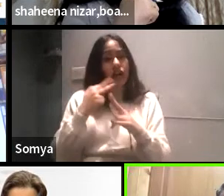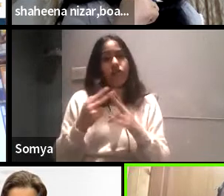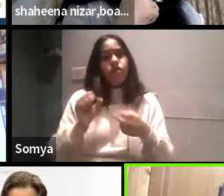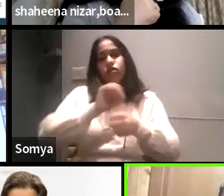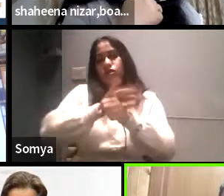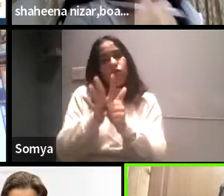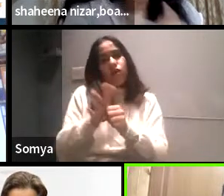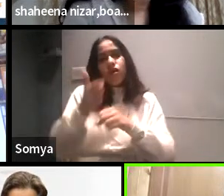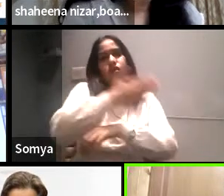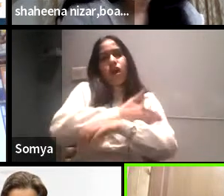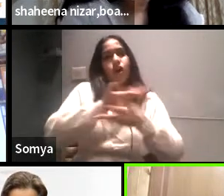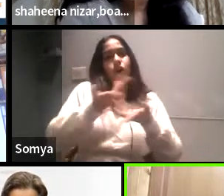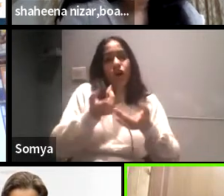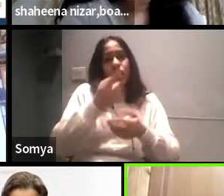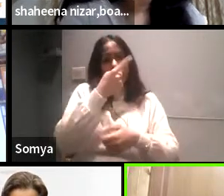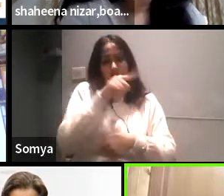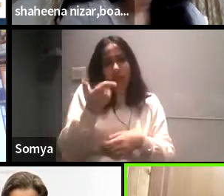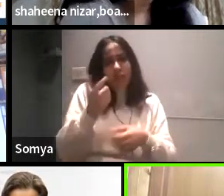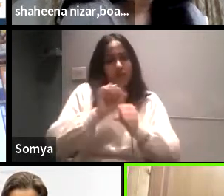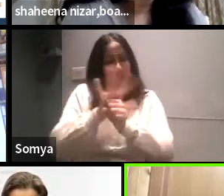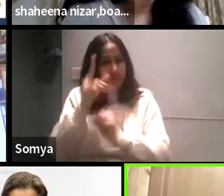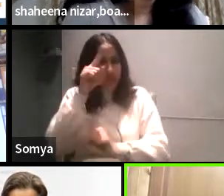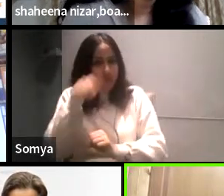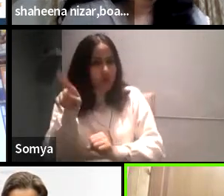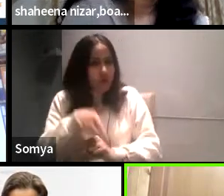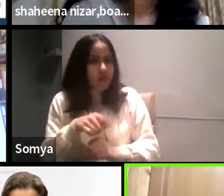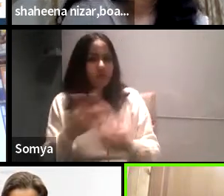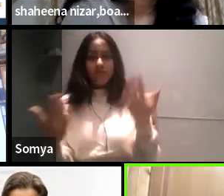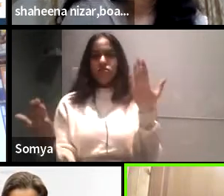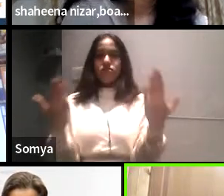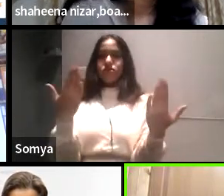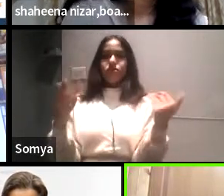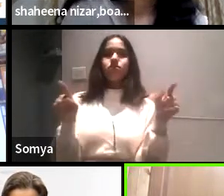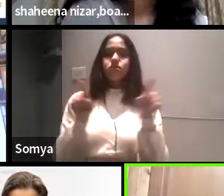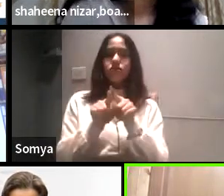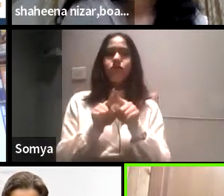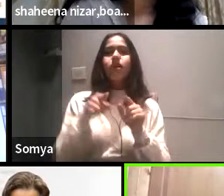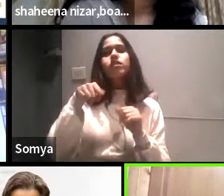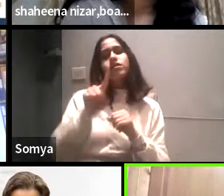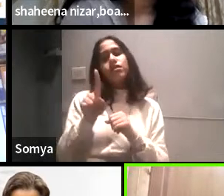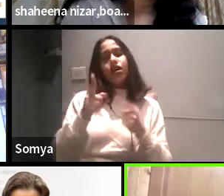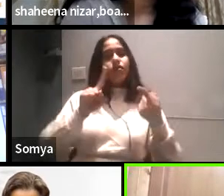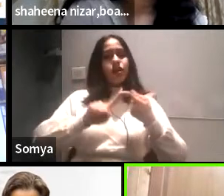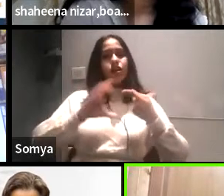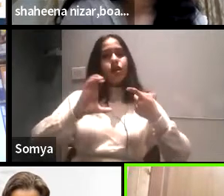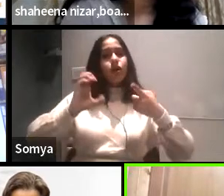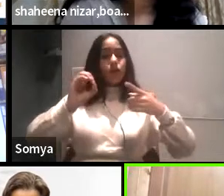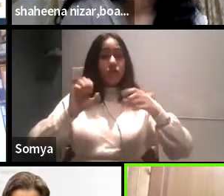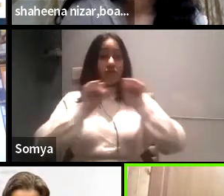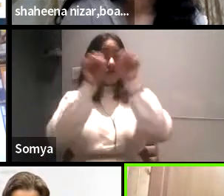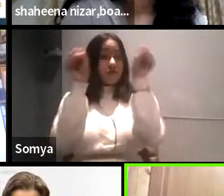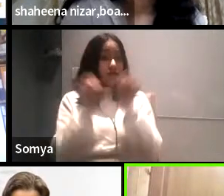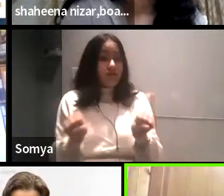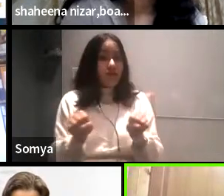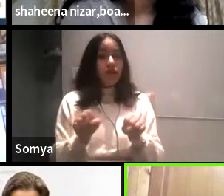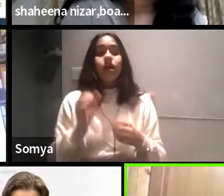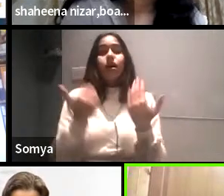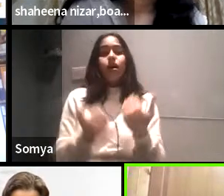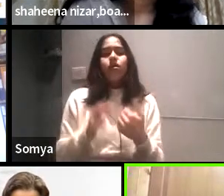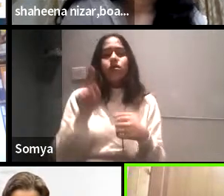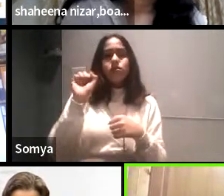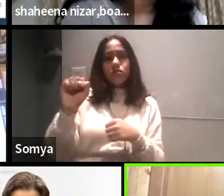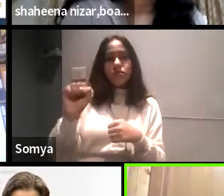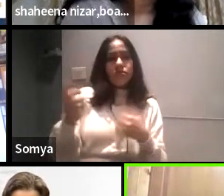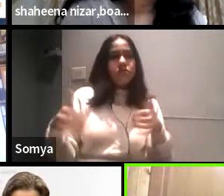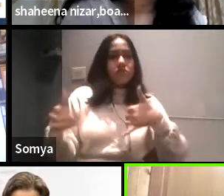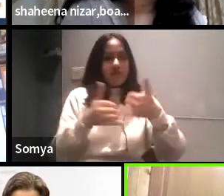went wrong with COVID? Are there so specific to your ecosystem where you work, because you are are a passionate player